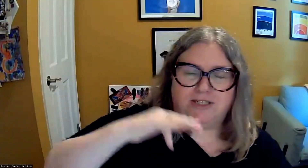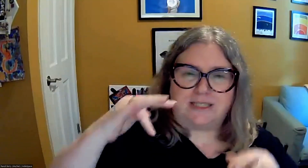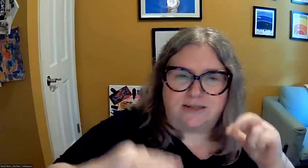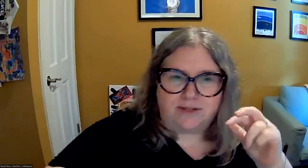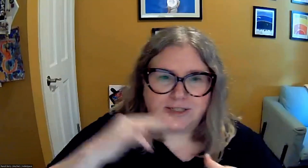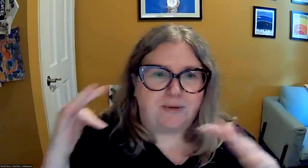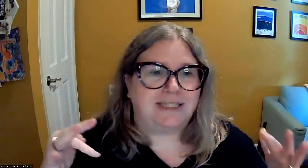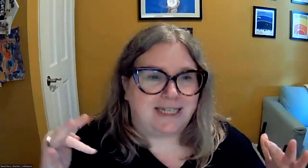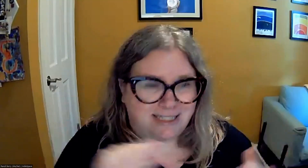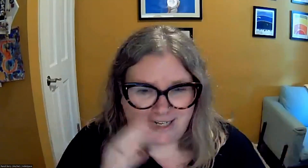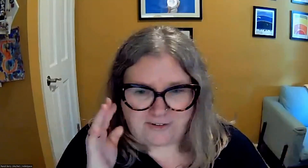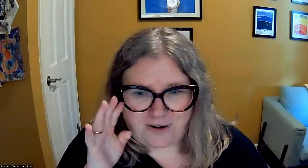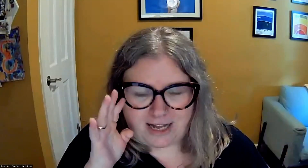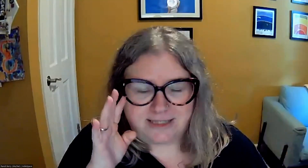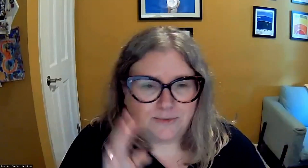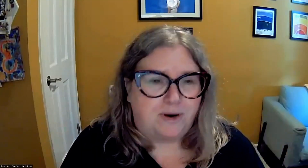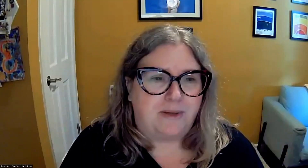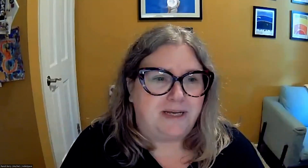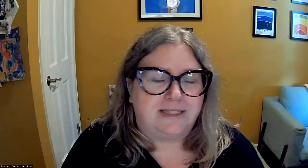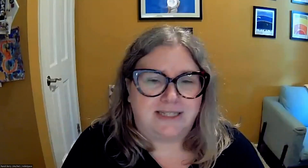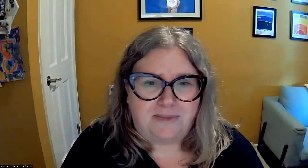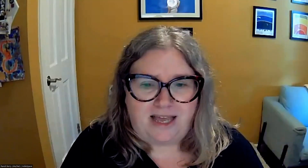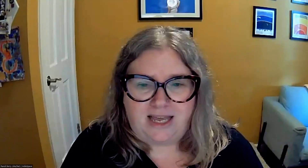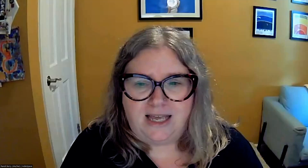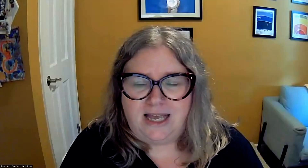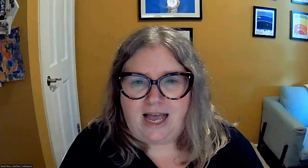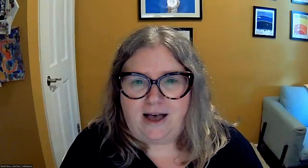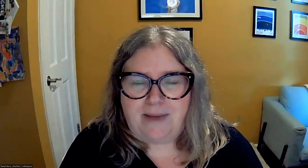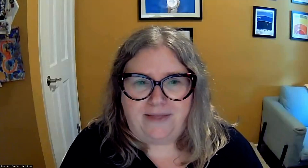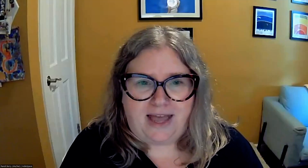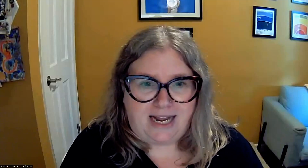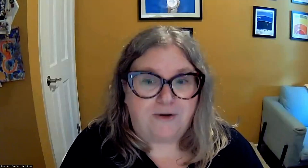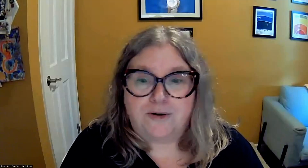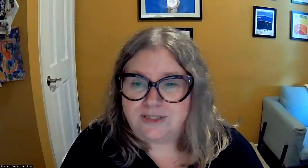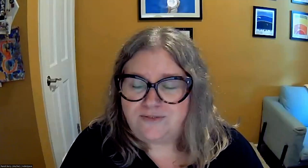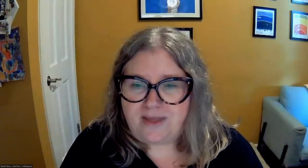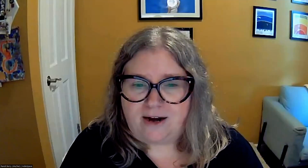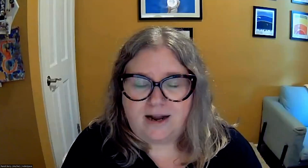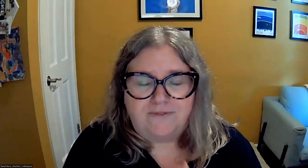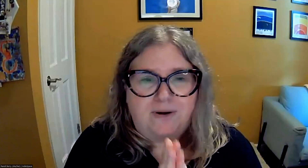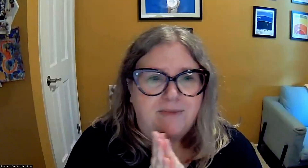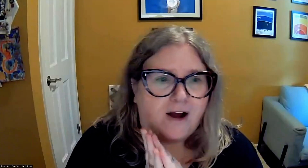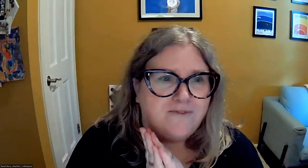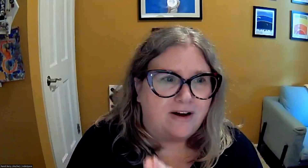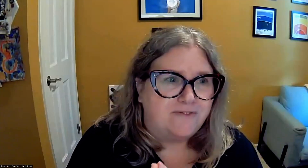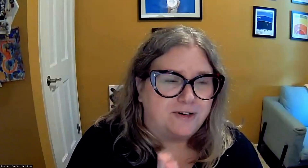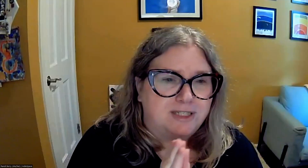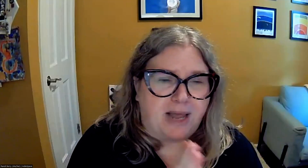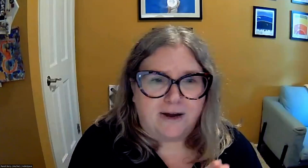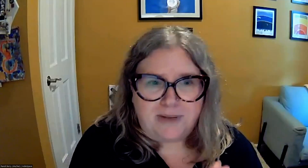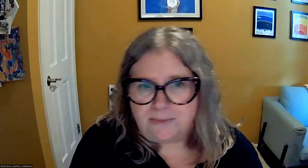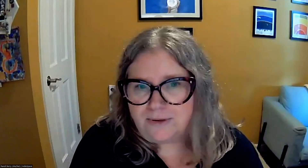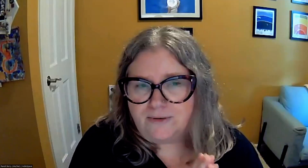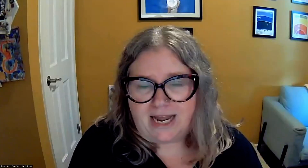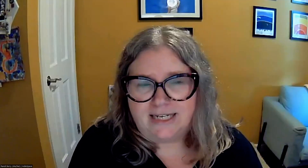know, there's a precedent here for us where we build something and then it grows from there. From our very first